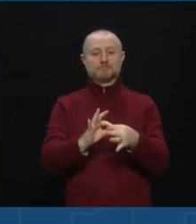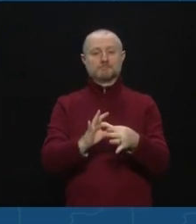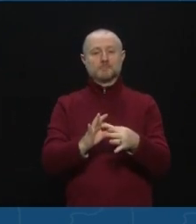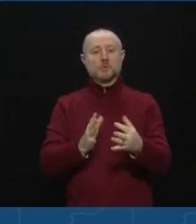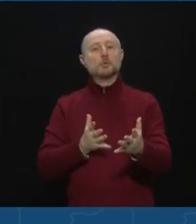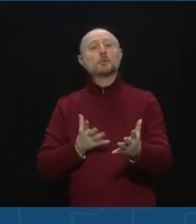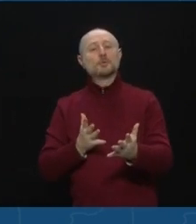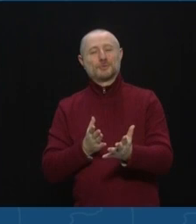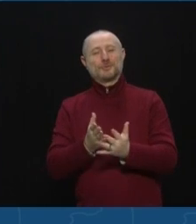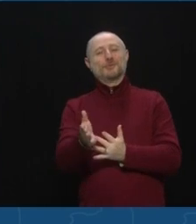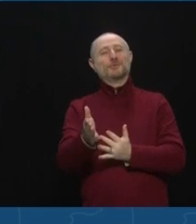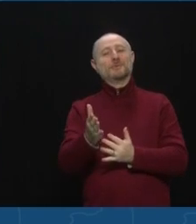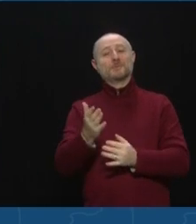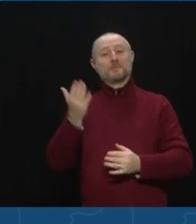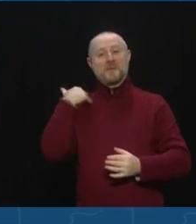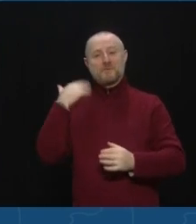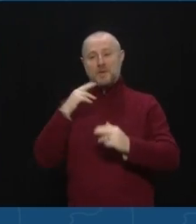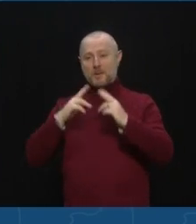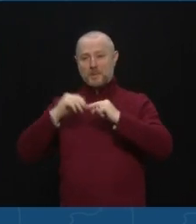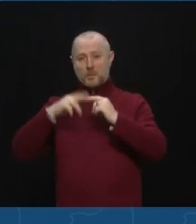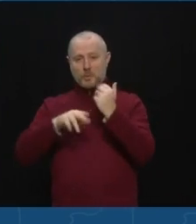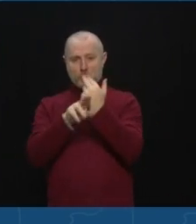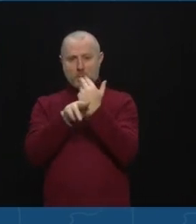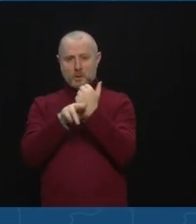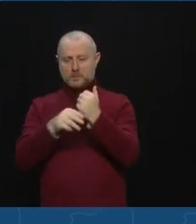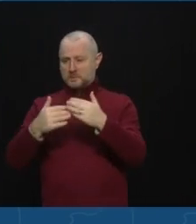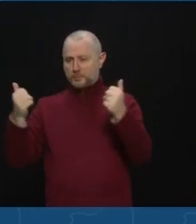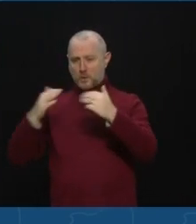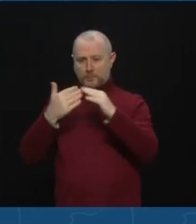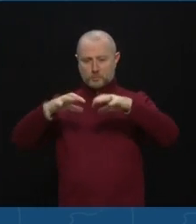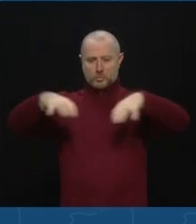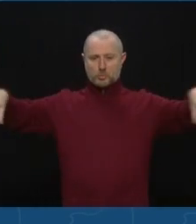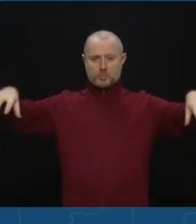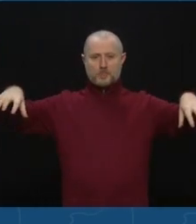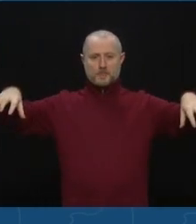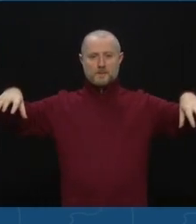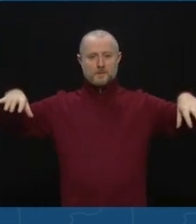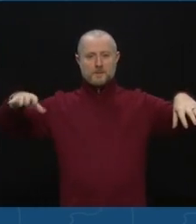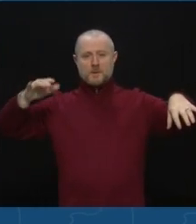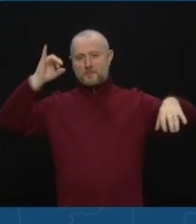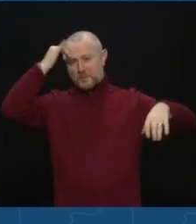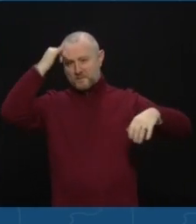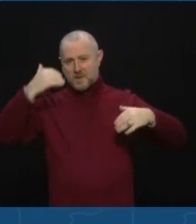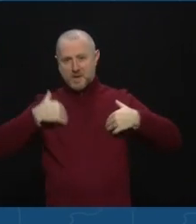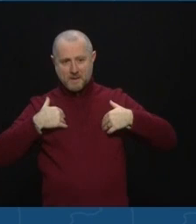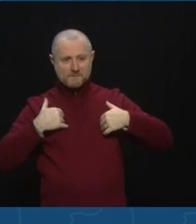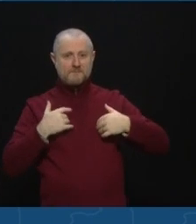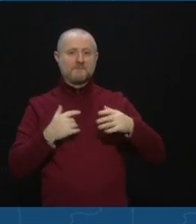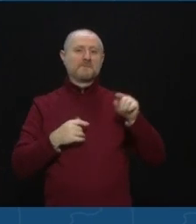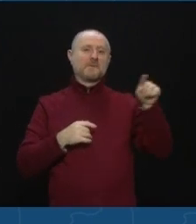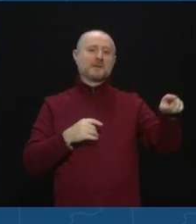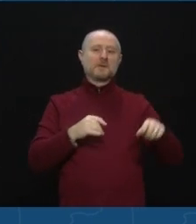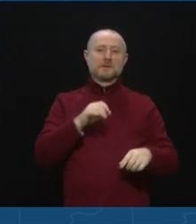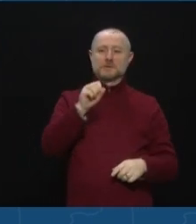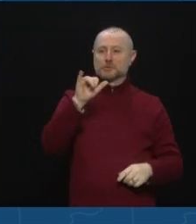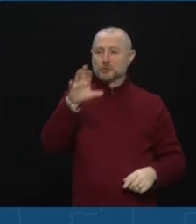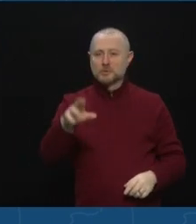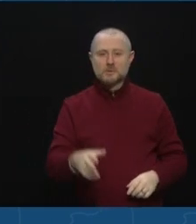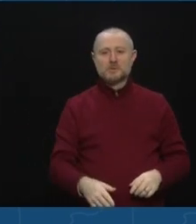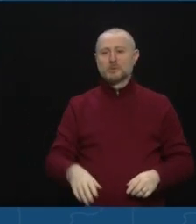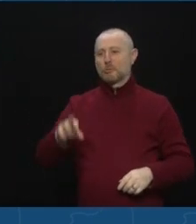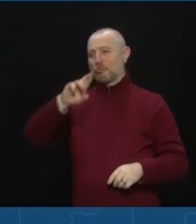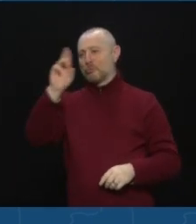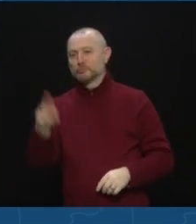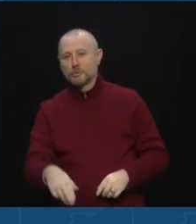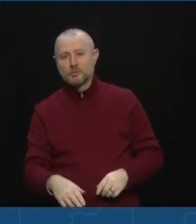disproportionately impacted communities of color, like the Kensington Expressway in Buffalo, I-81 in Syracuse, the Inner Loop in Rochester,